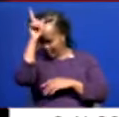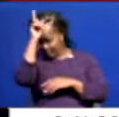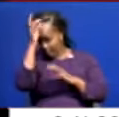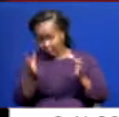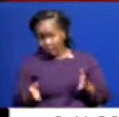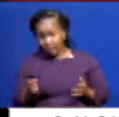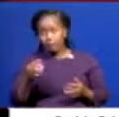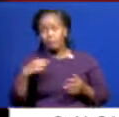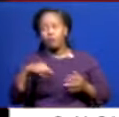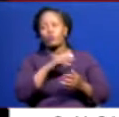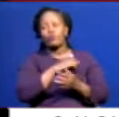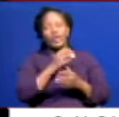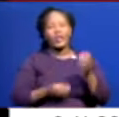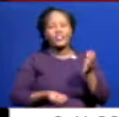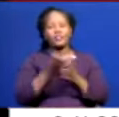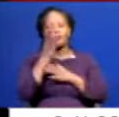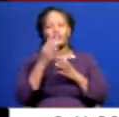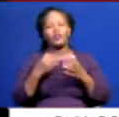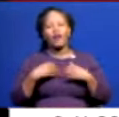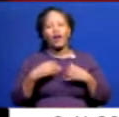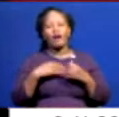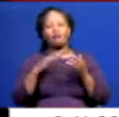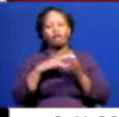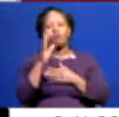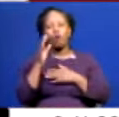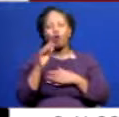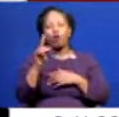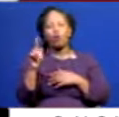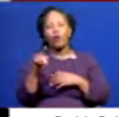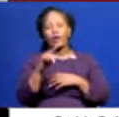are establishing and operationalizing a total of